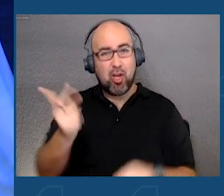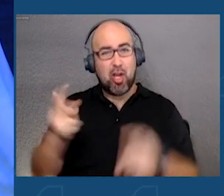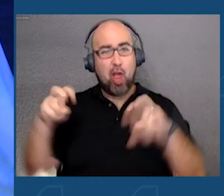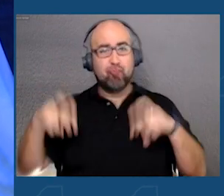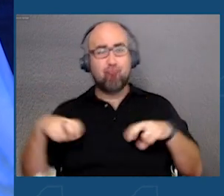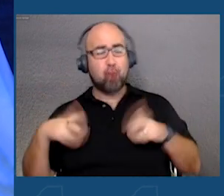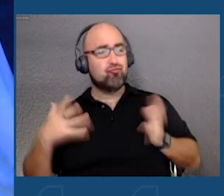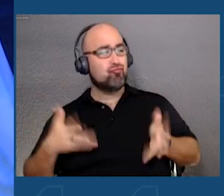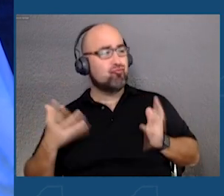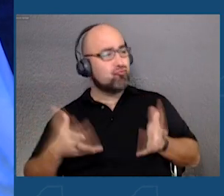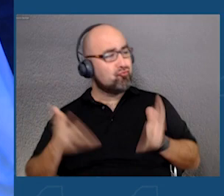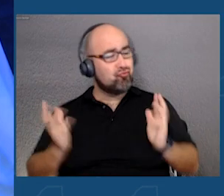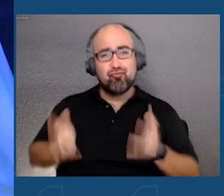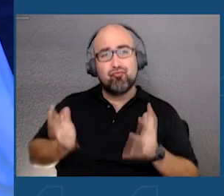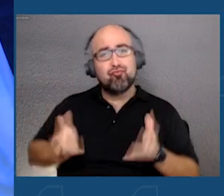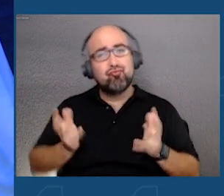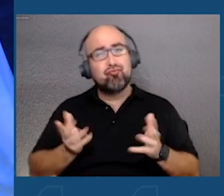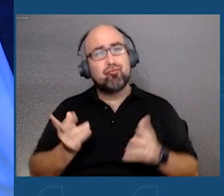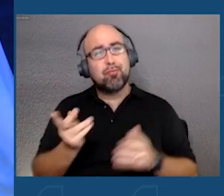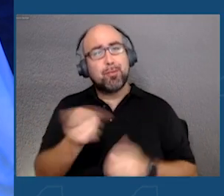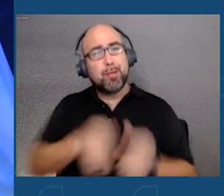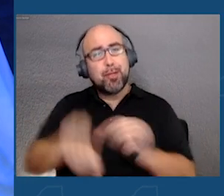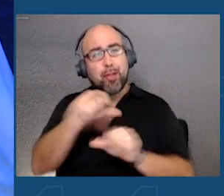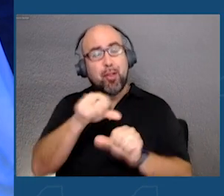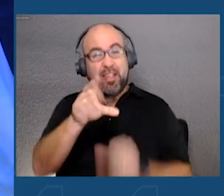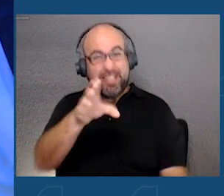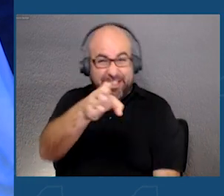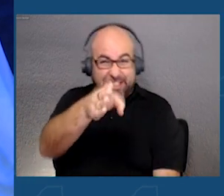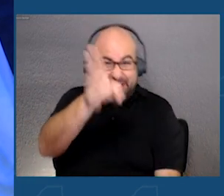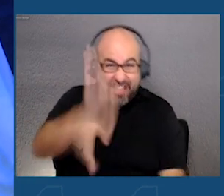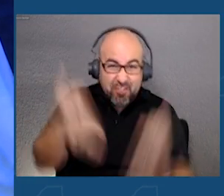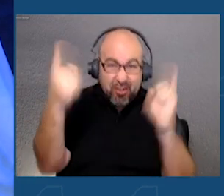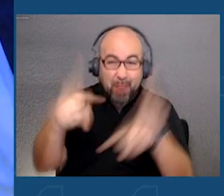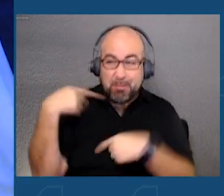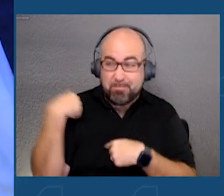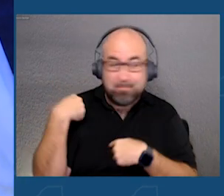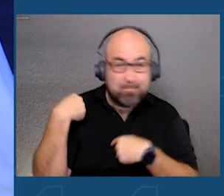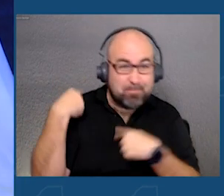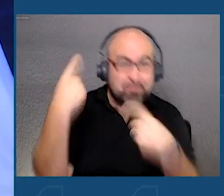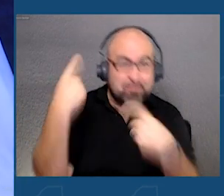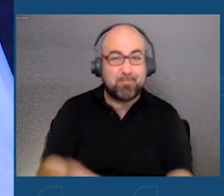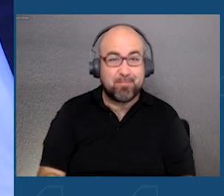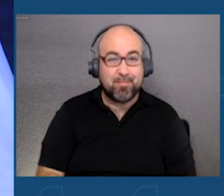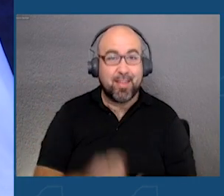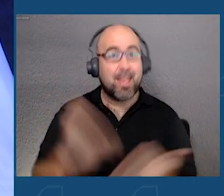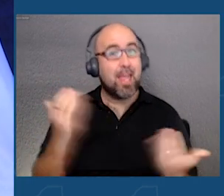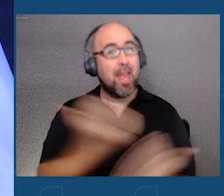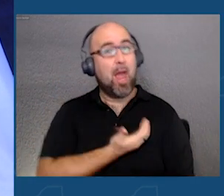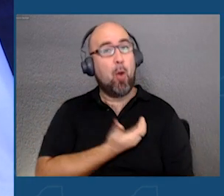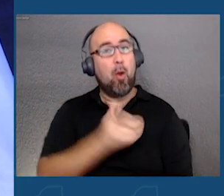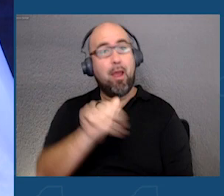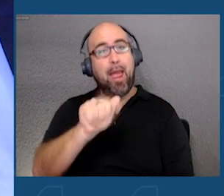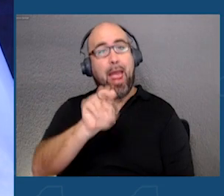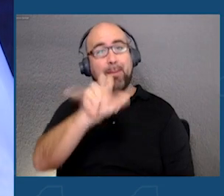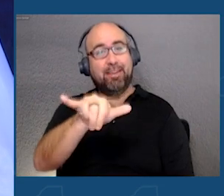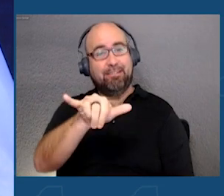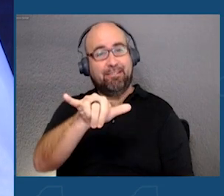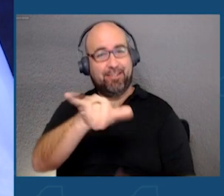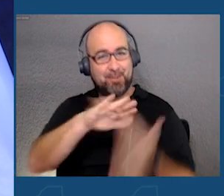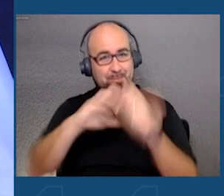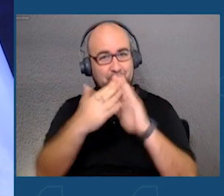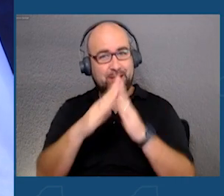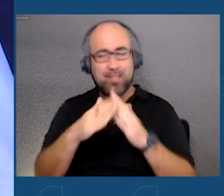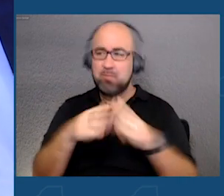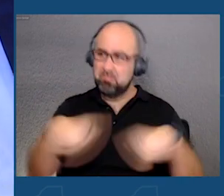other. Literally never happened. In our Abney community, a group of deeply civically minded New